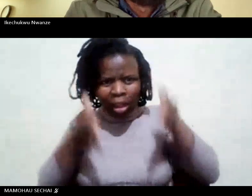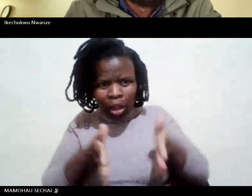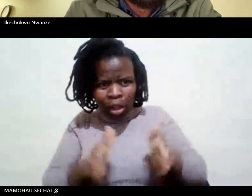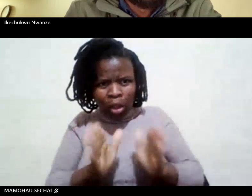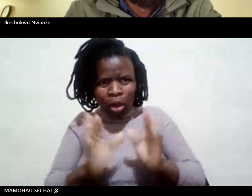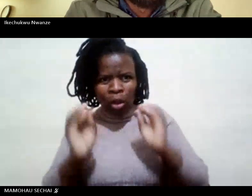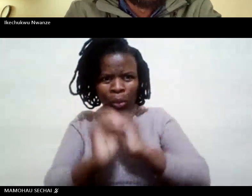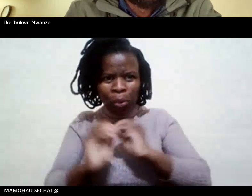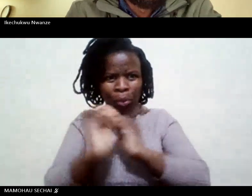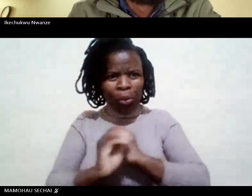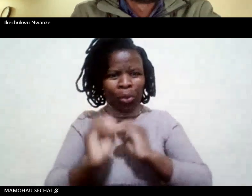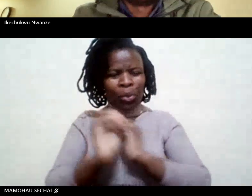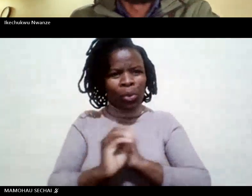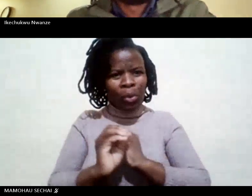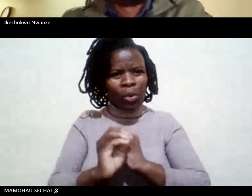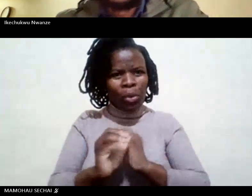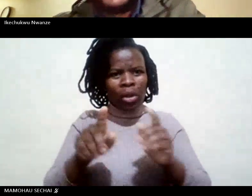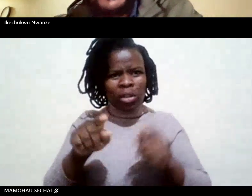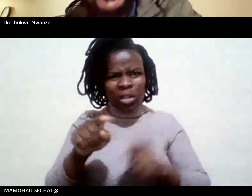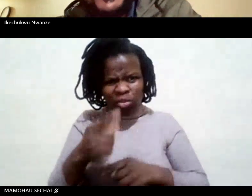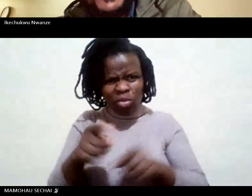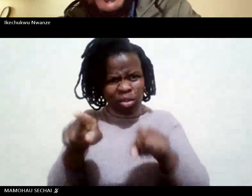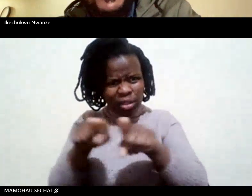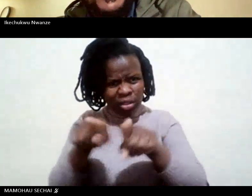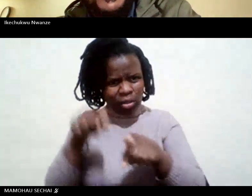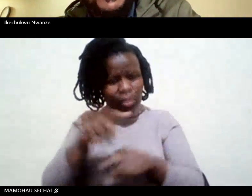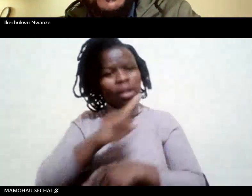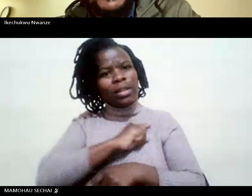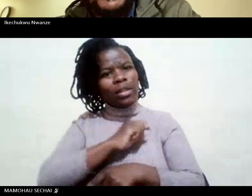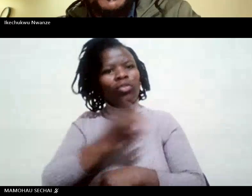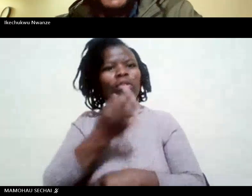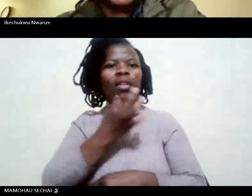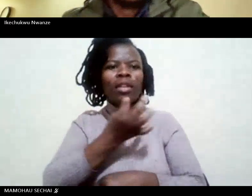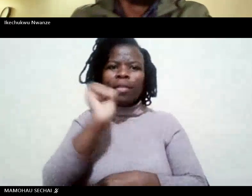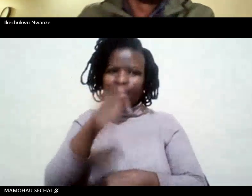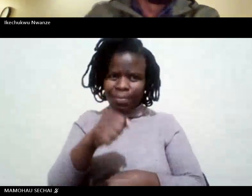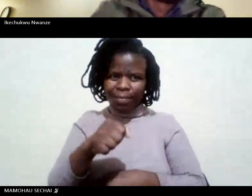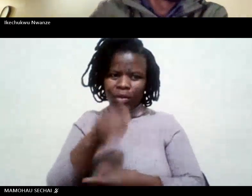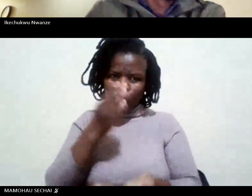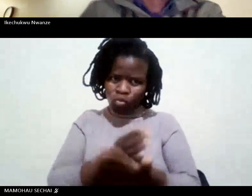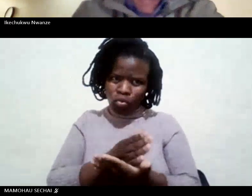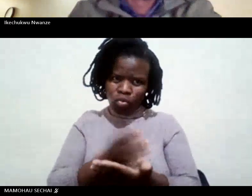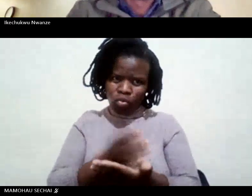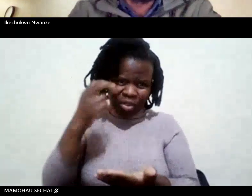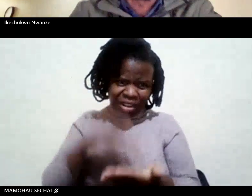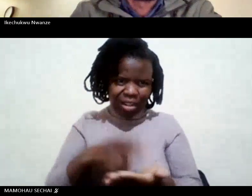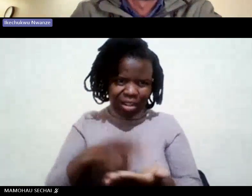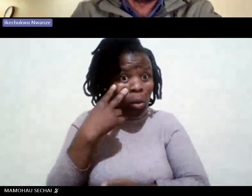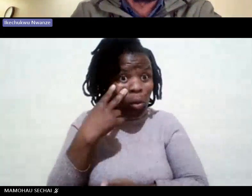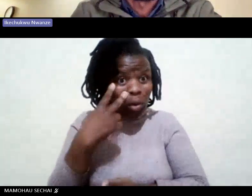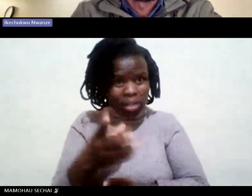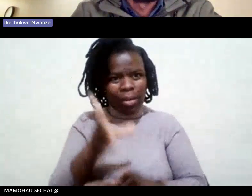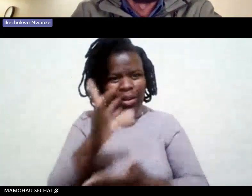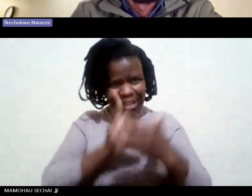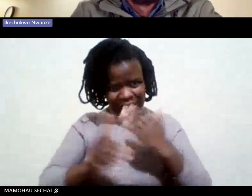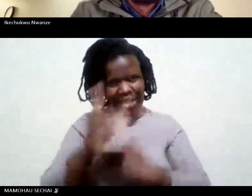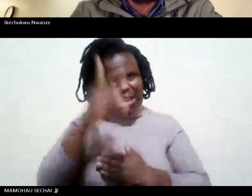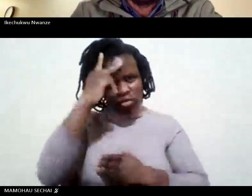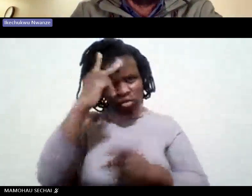So things like those. Hence, I'm saying yes, we need to consider those indigenous knowledge. Yeah,